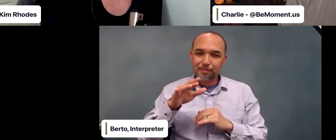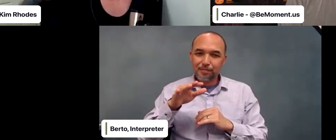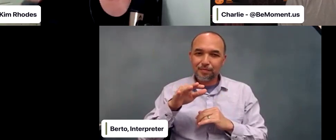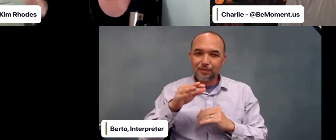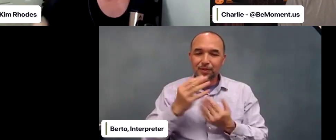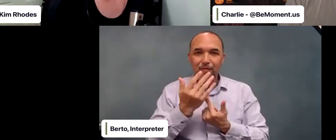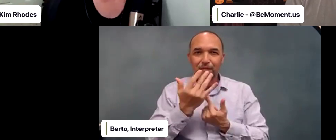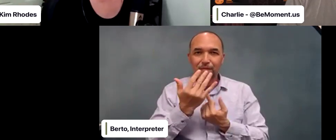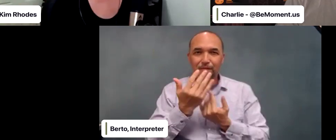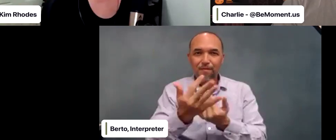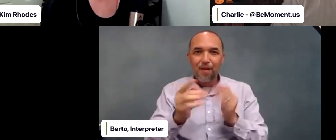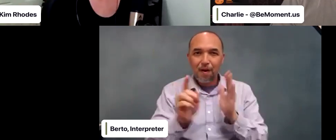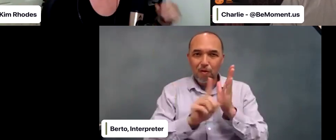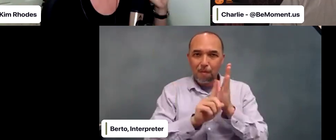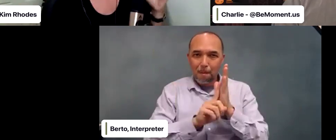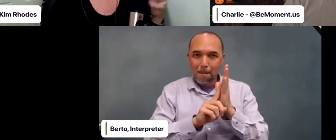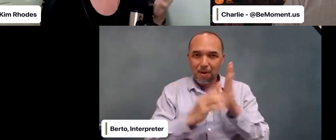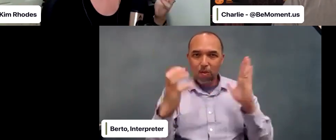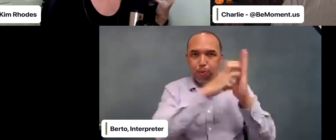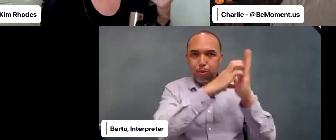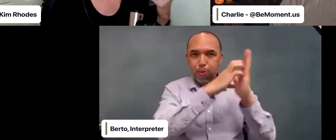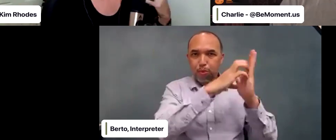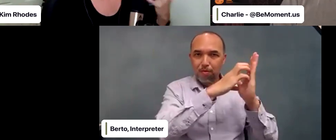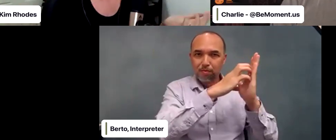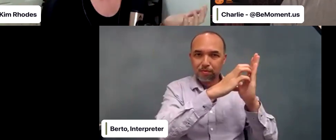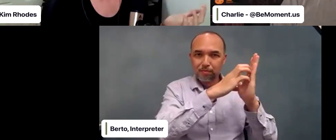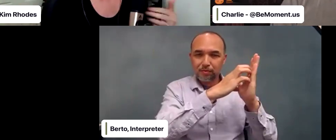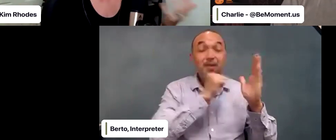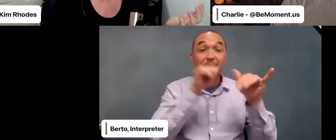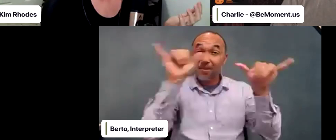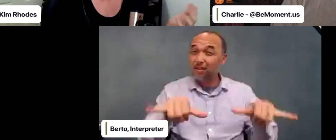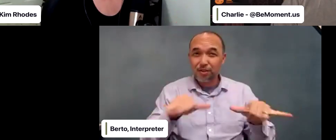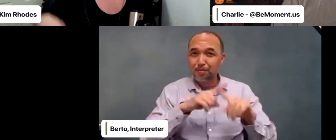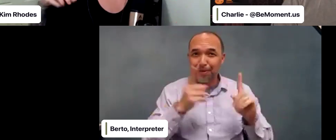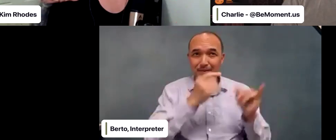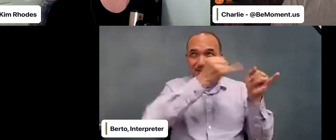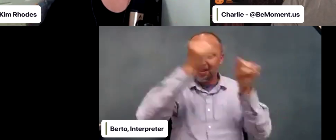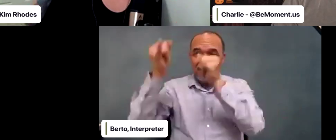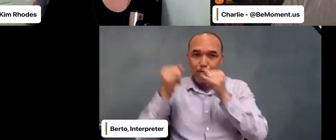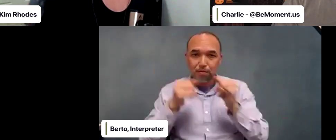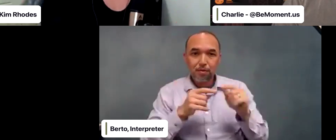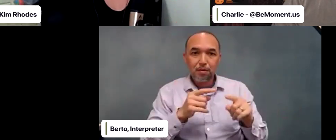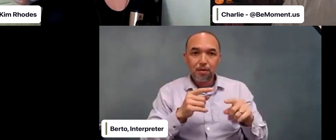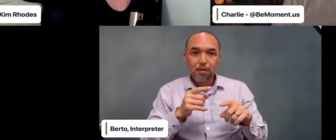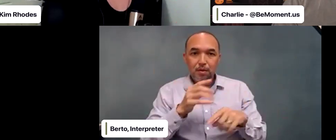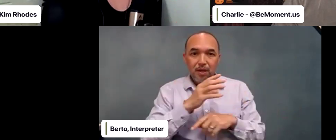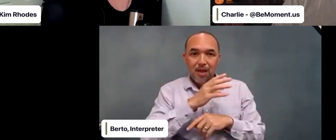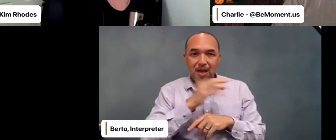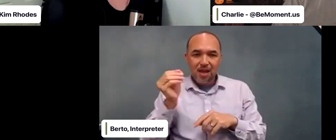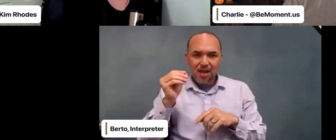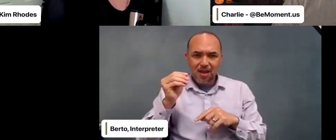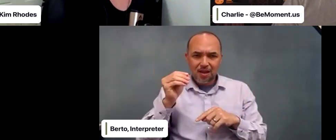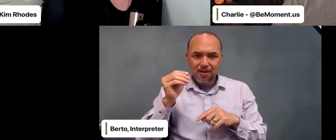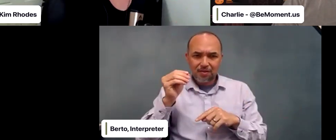drill in. This is in the 90s. And randomly at different times, they would go off in